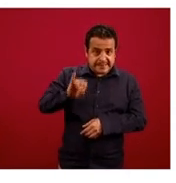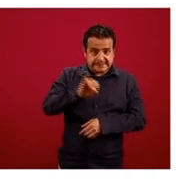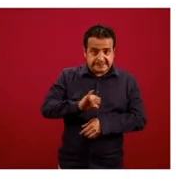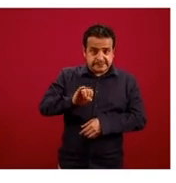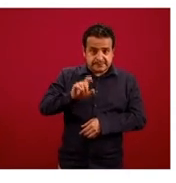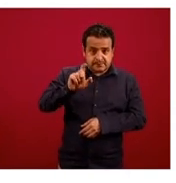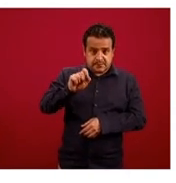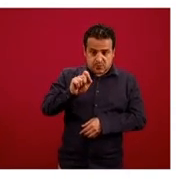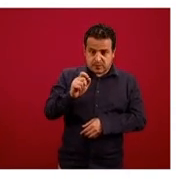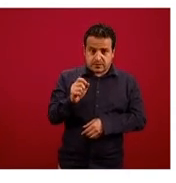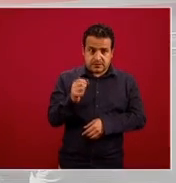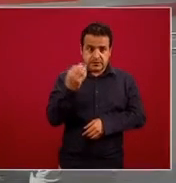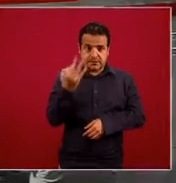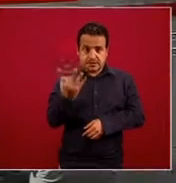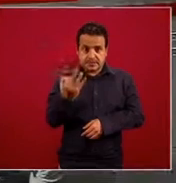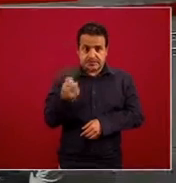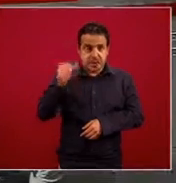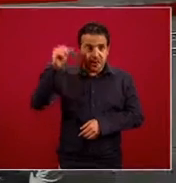Today is